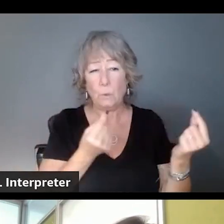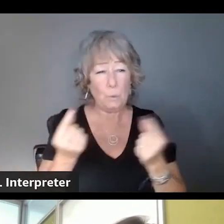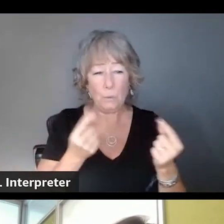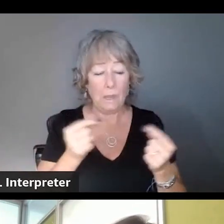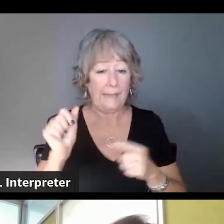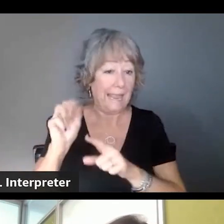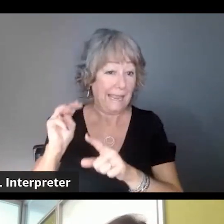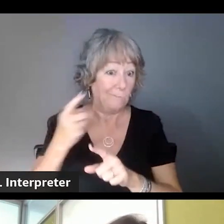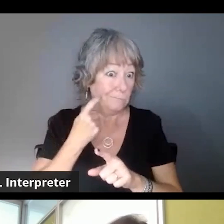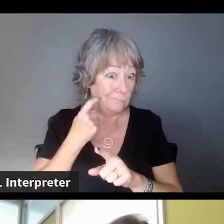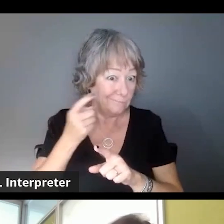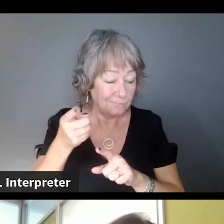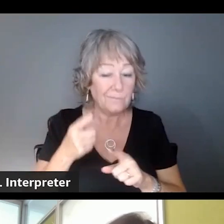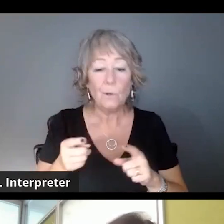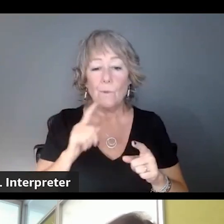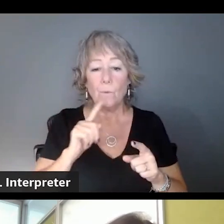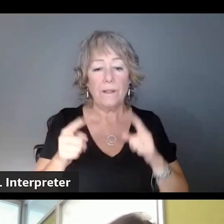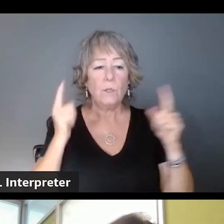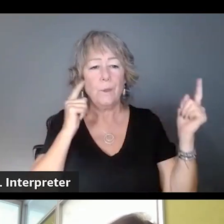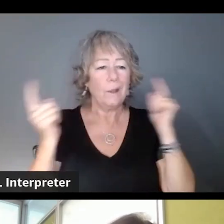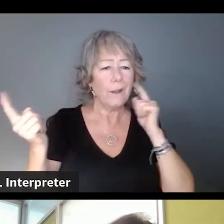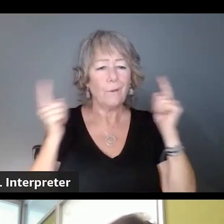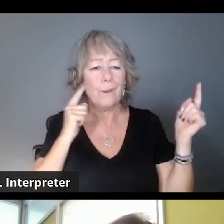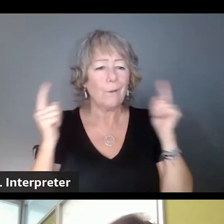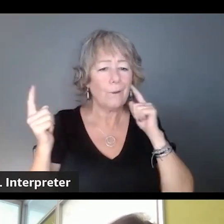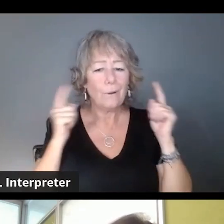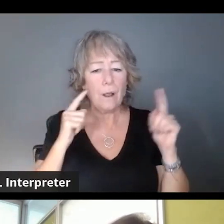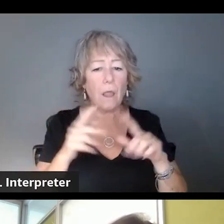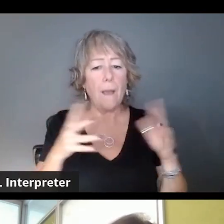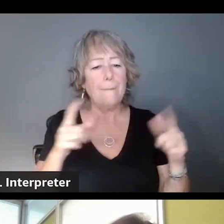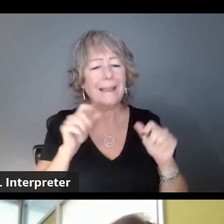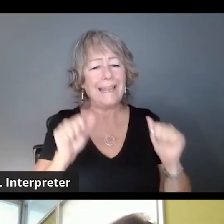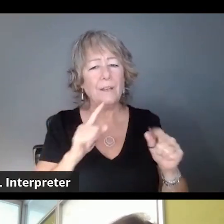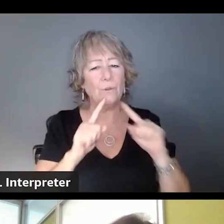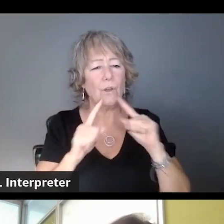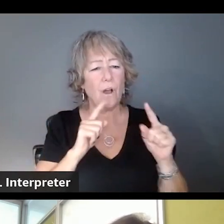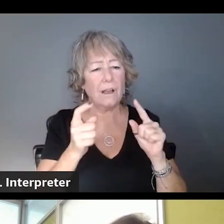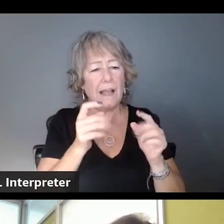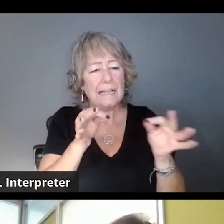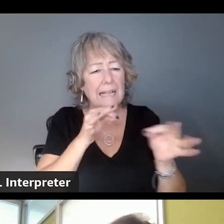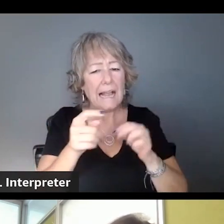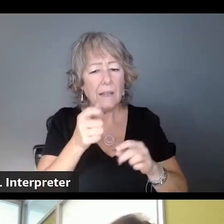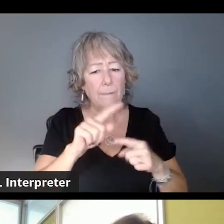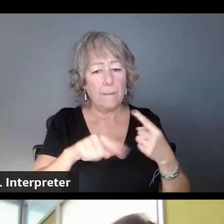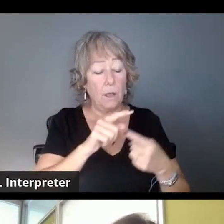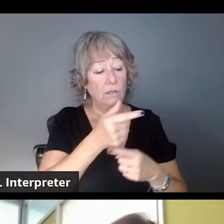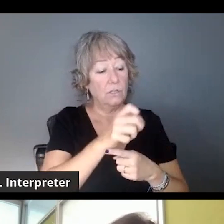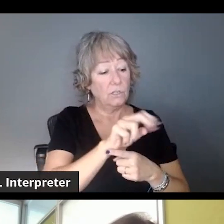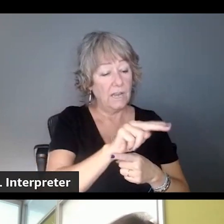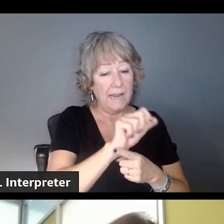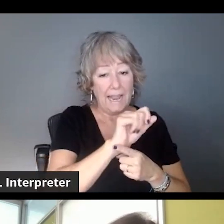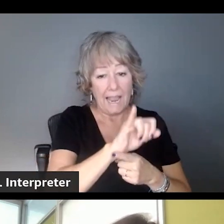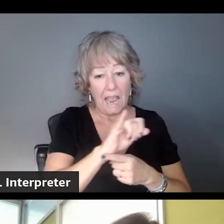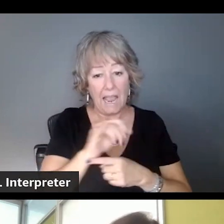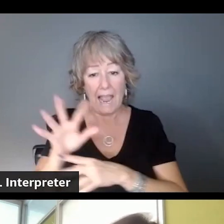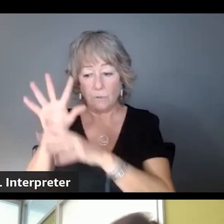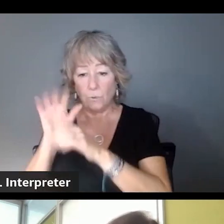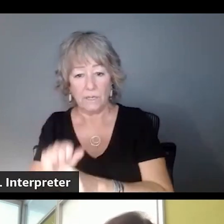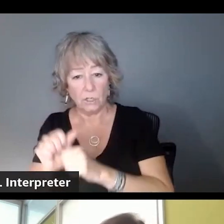So, and you hear a lot about it, but can you talk a little bit about what's the difference between generative AI and traditional machine